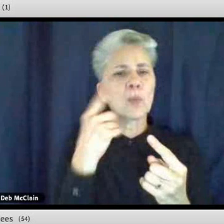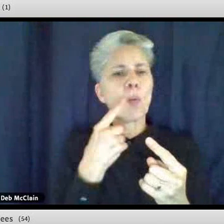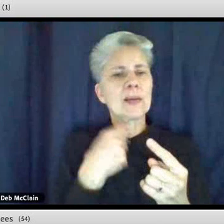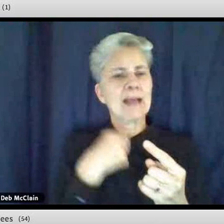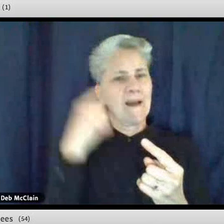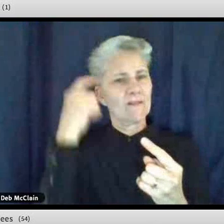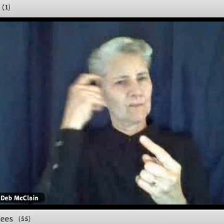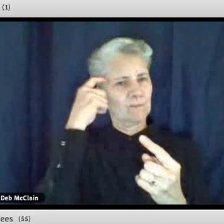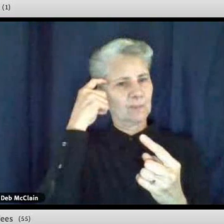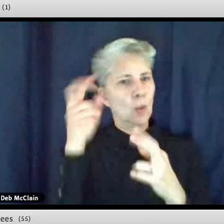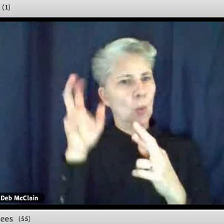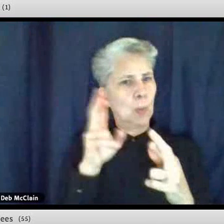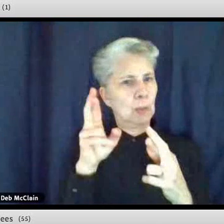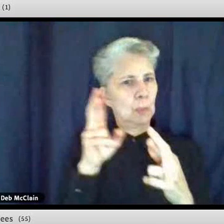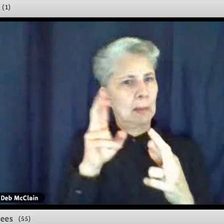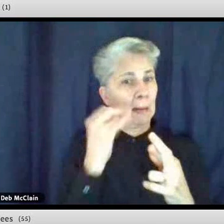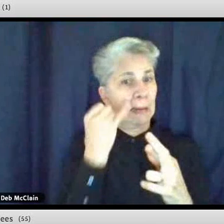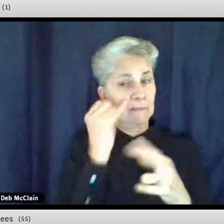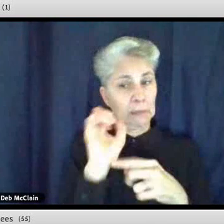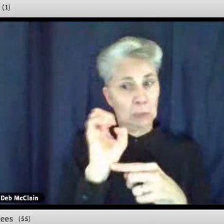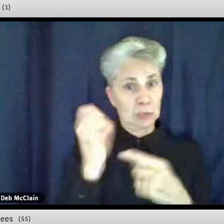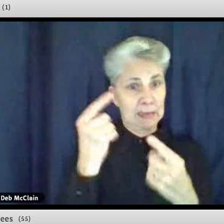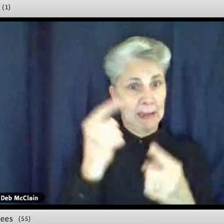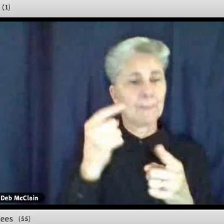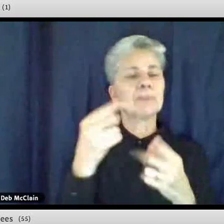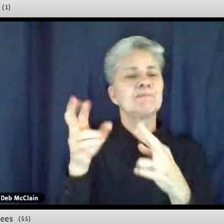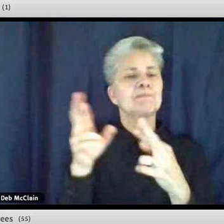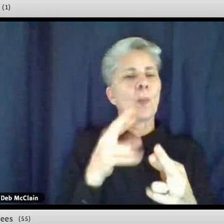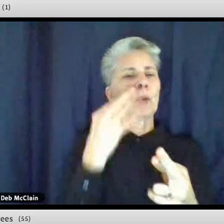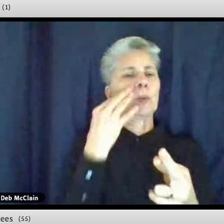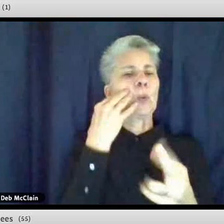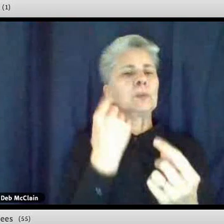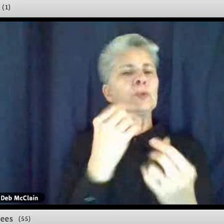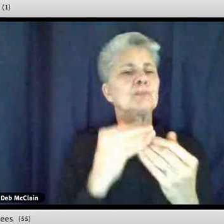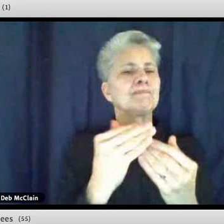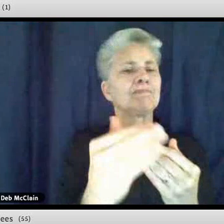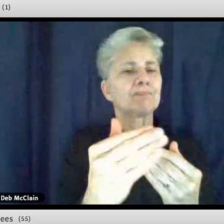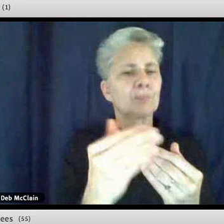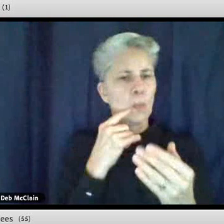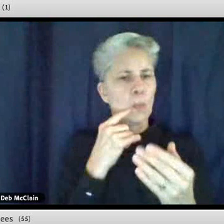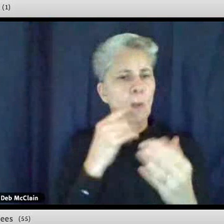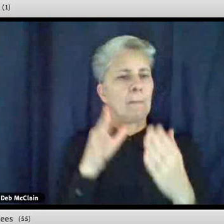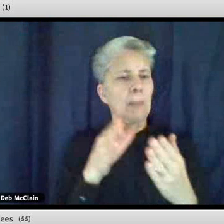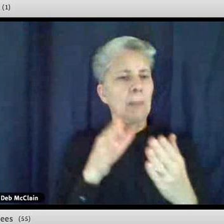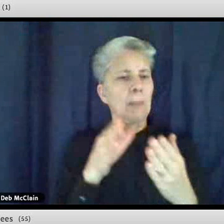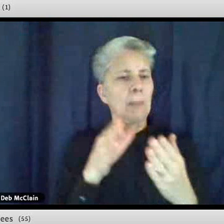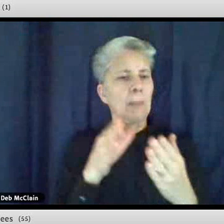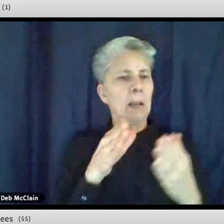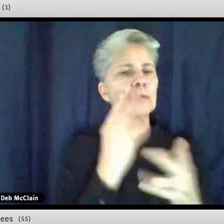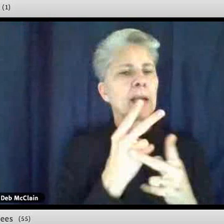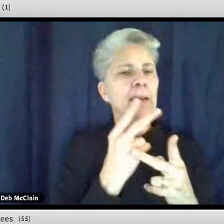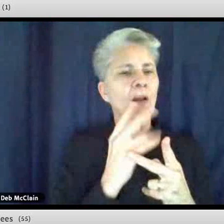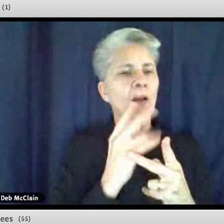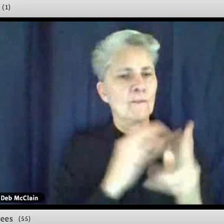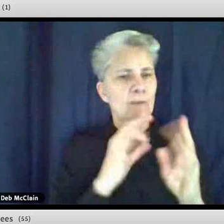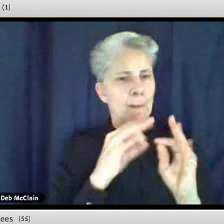mind. Whether it's a natural disaster, whatever it might be, we want to be prepared and we want to take care of our families.